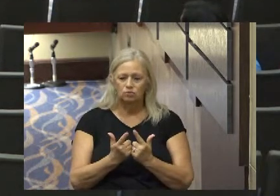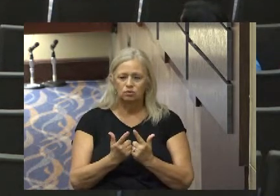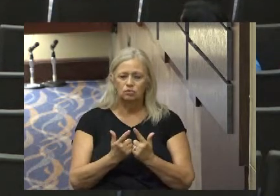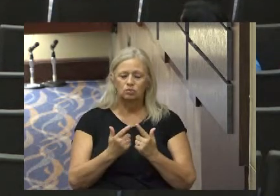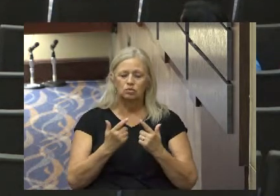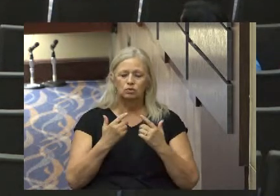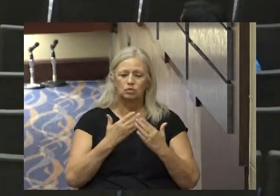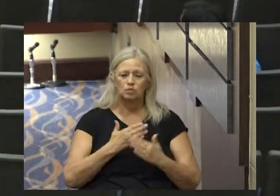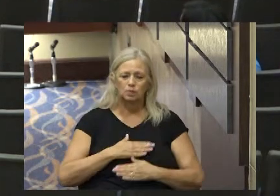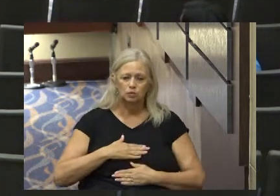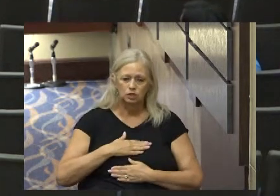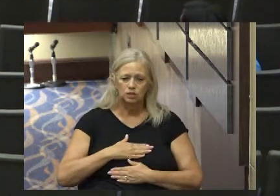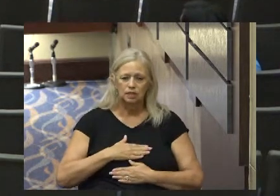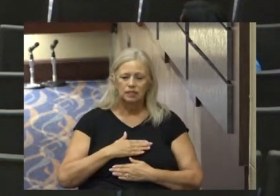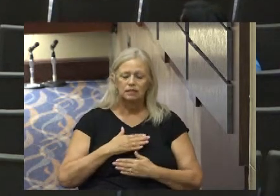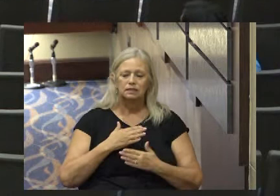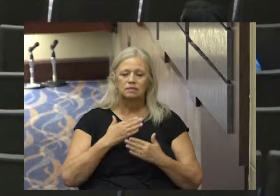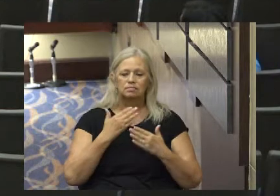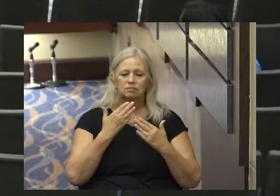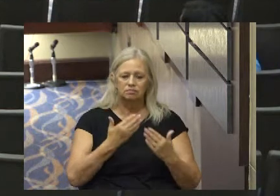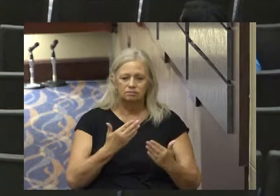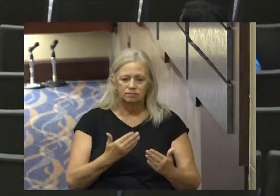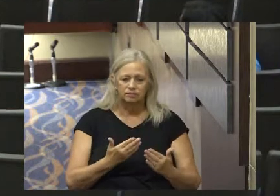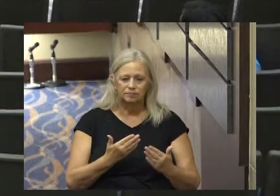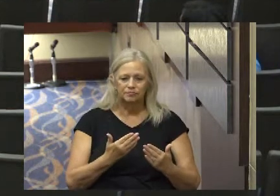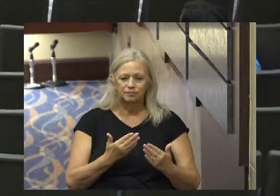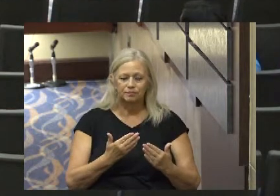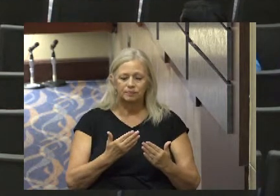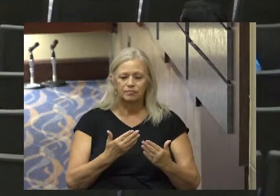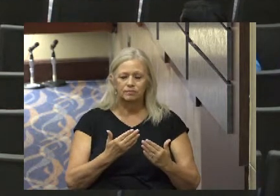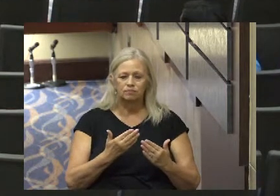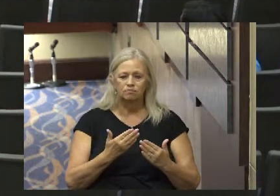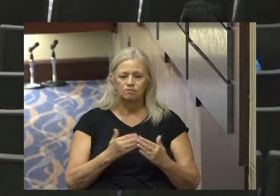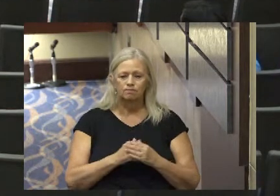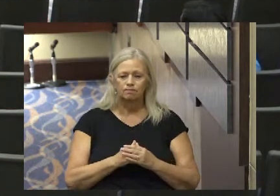us. We appreciate that